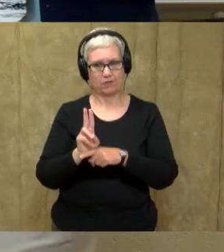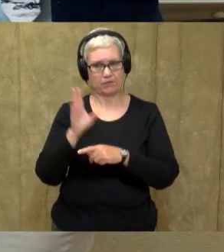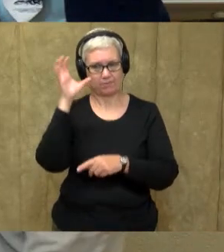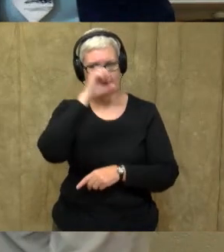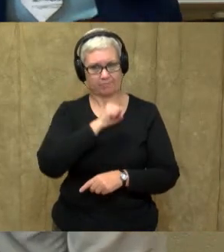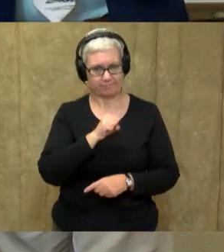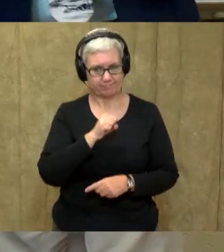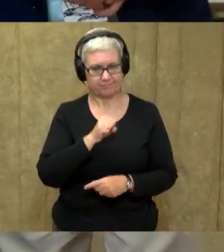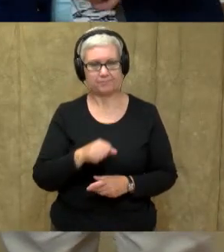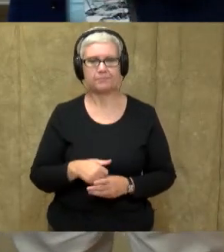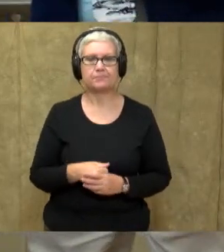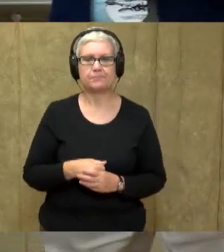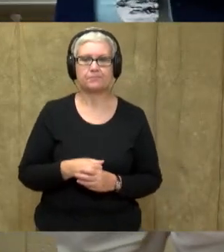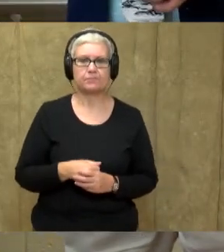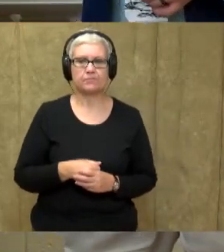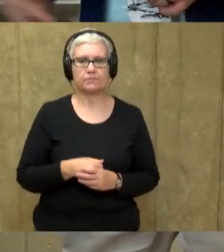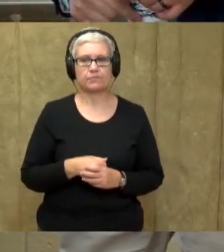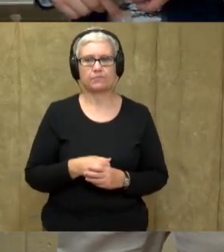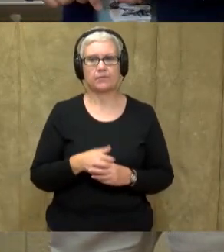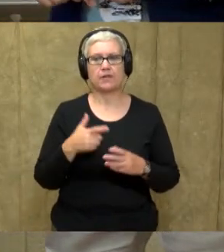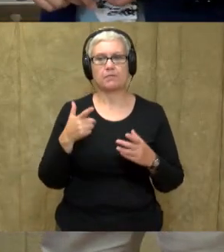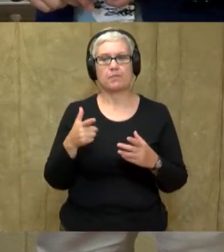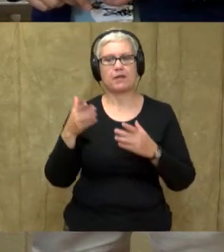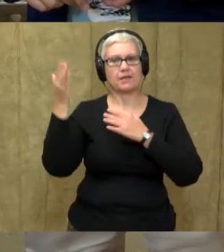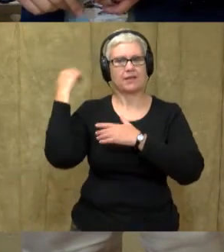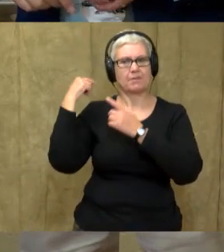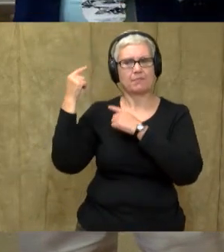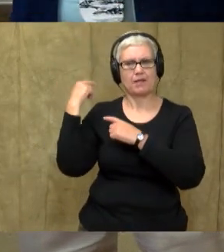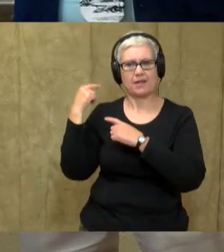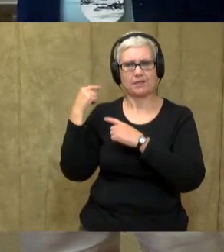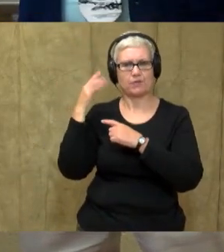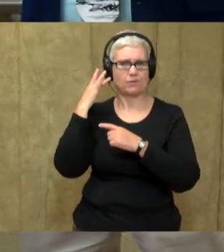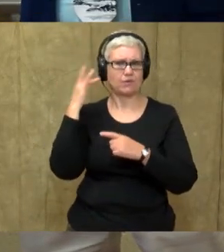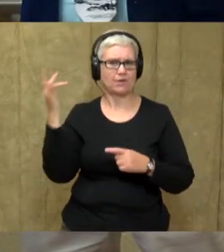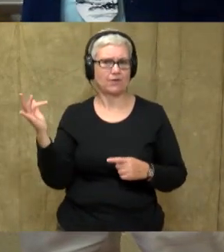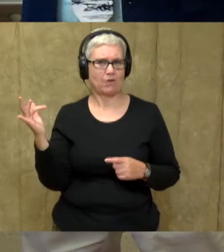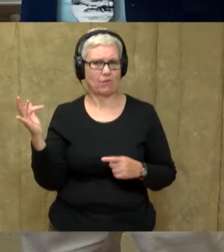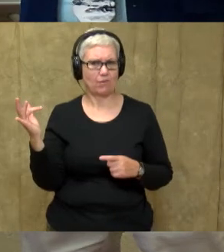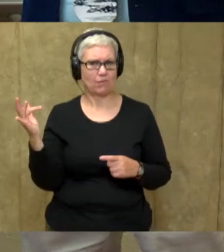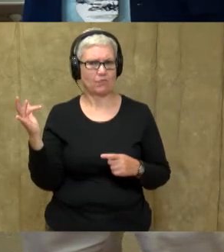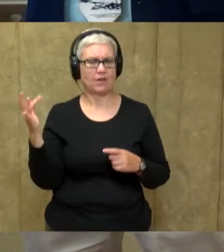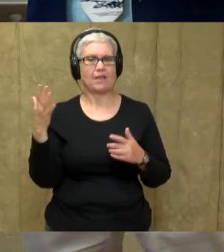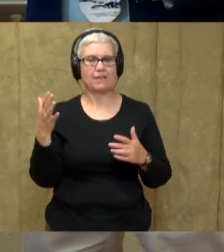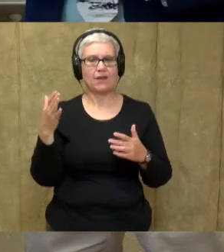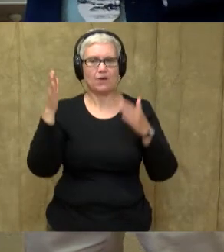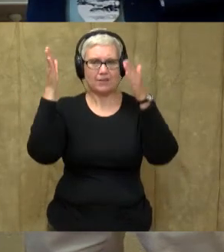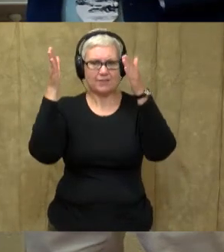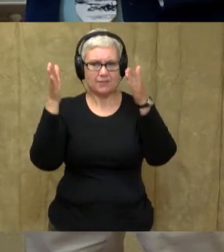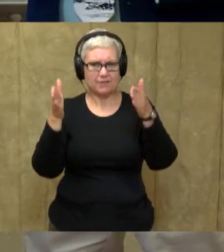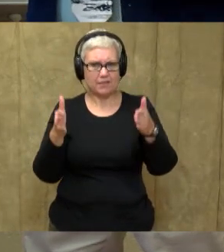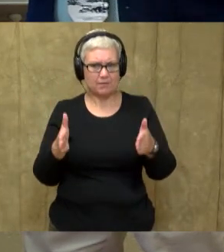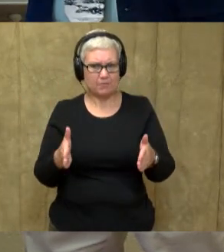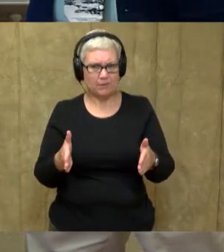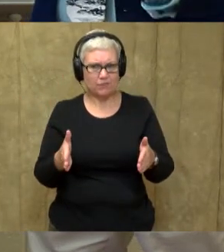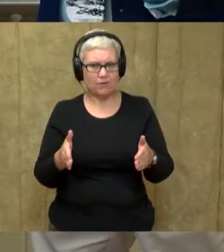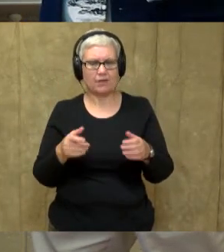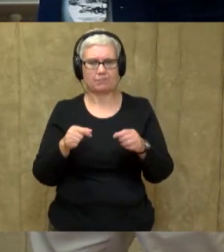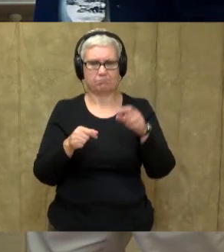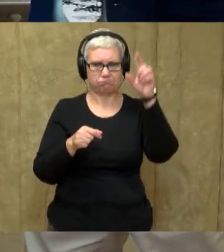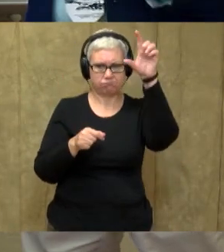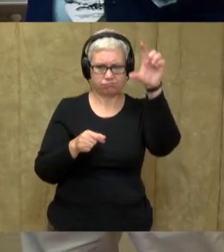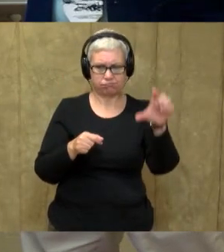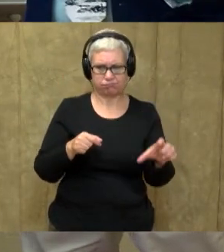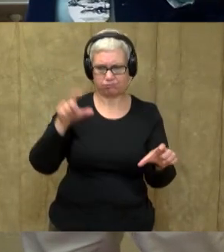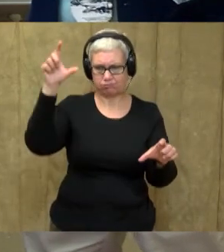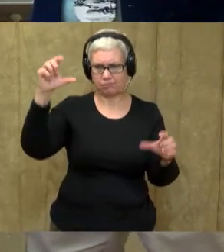predictions. But thinking back to the gold rush task, we know that there is some symmetry with our parabolas. We know that it's